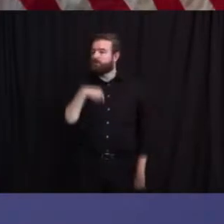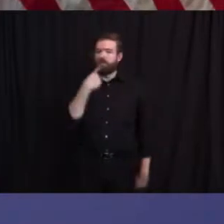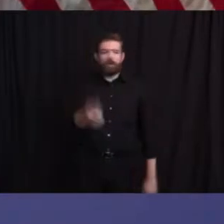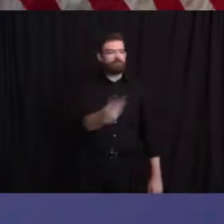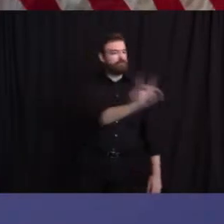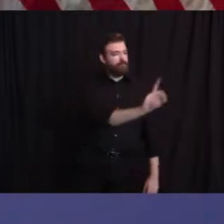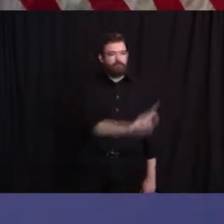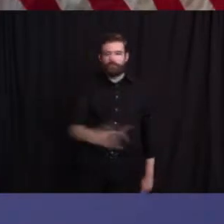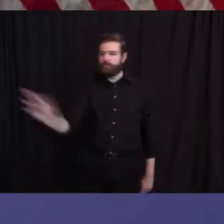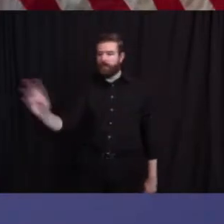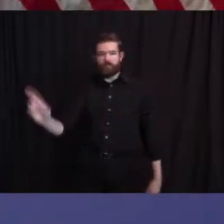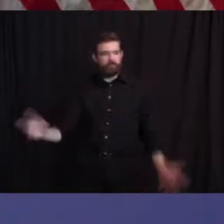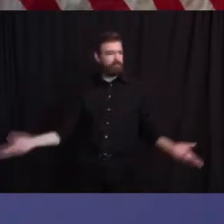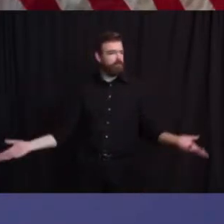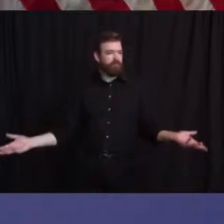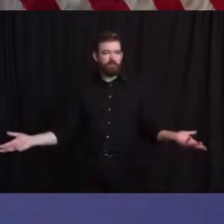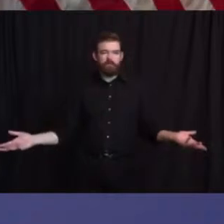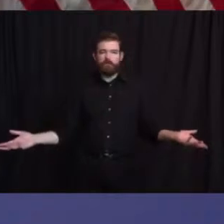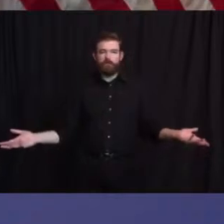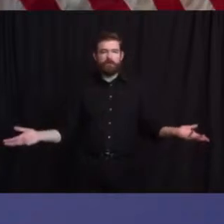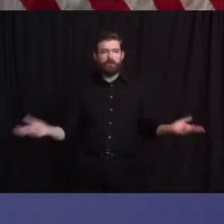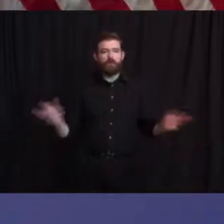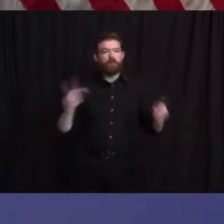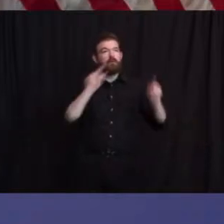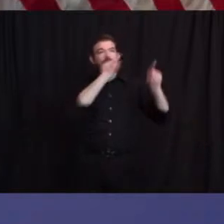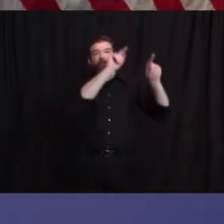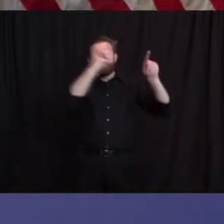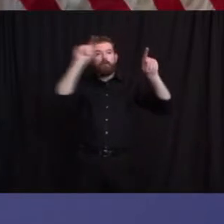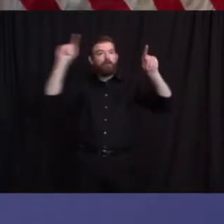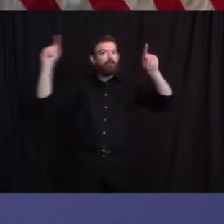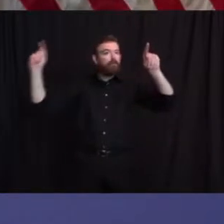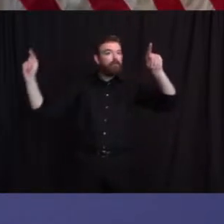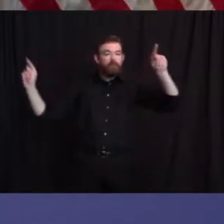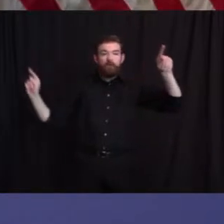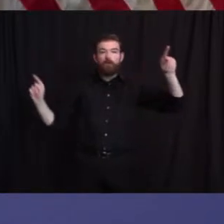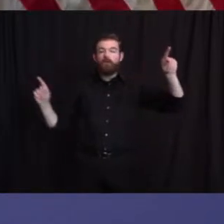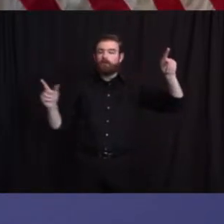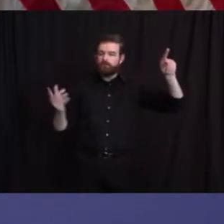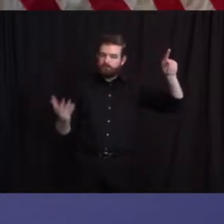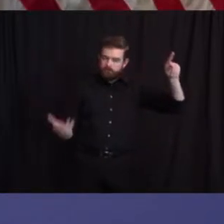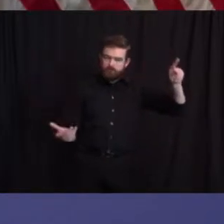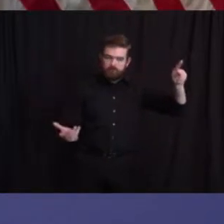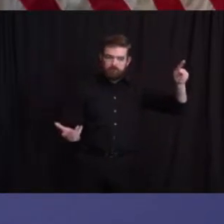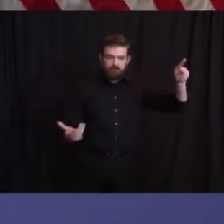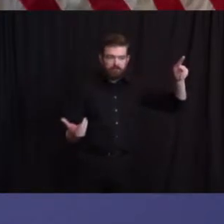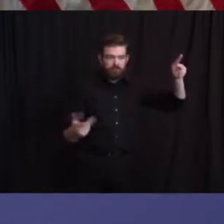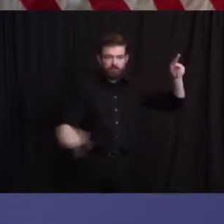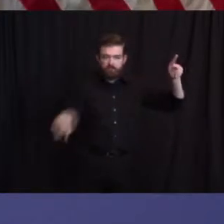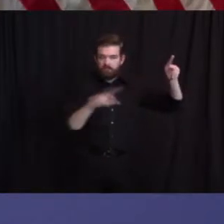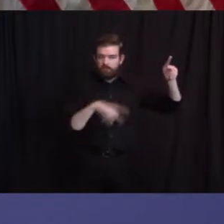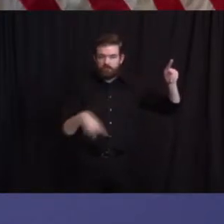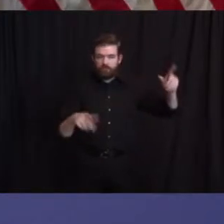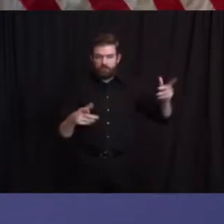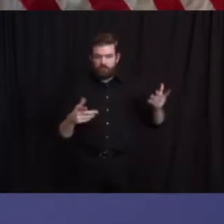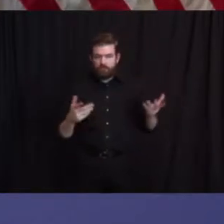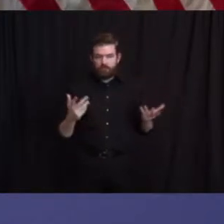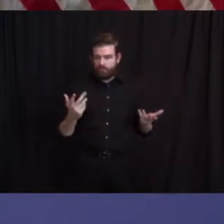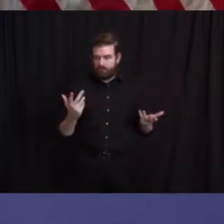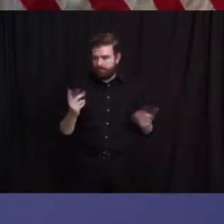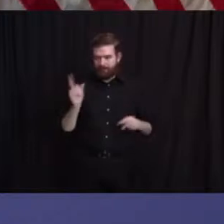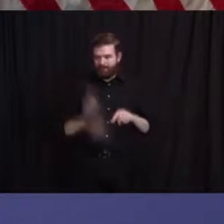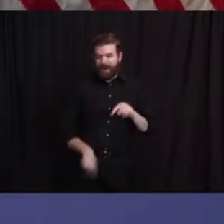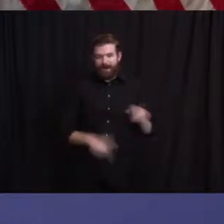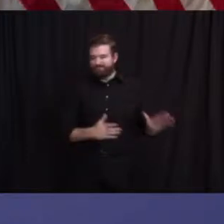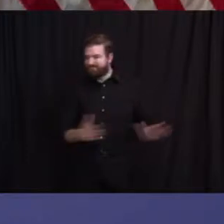that I and Sheila and we wanted that, that we're not going to get to. In the absence of our ability to